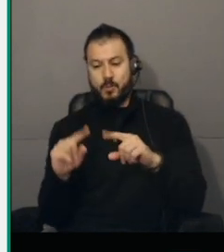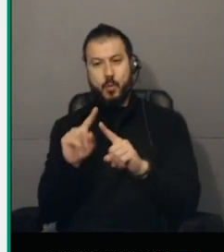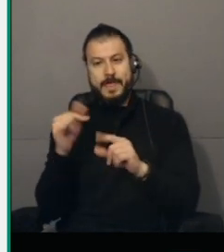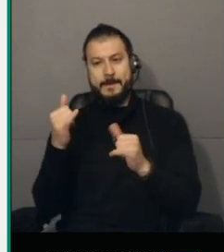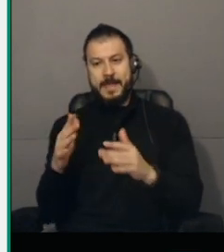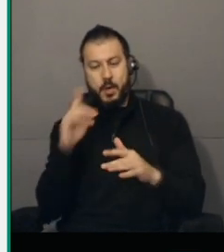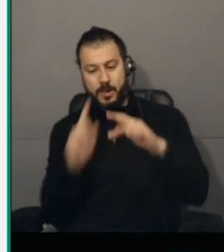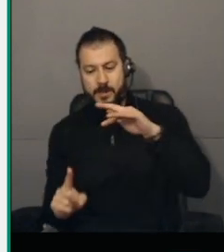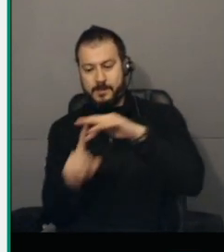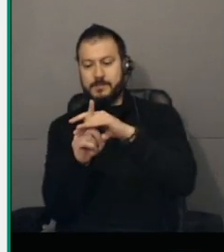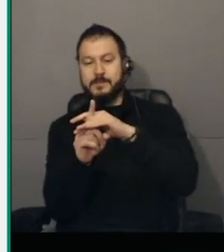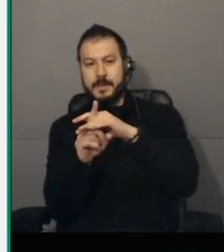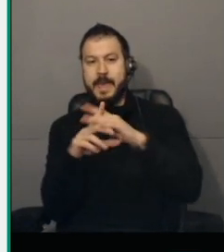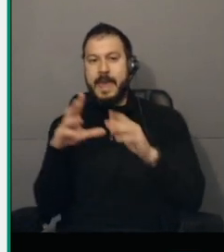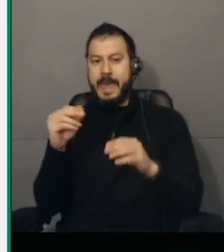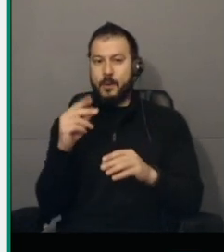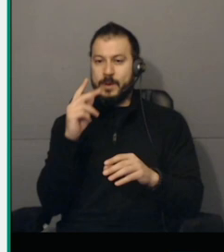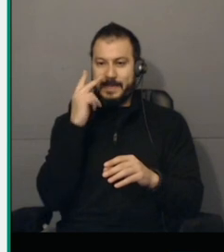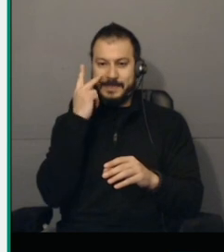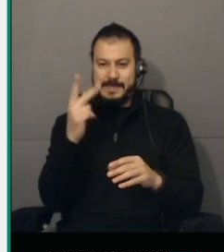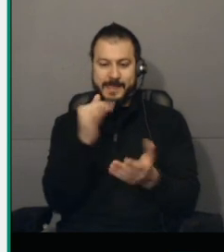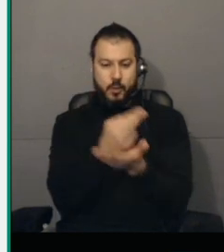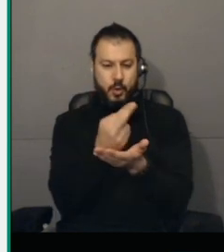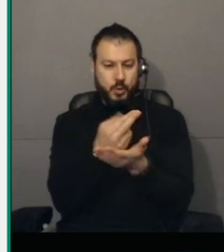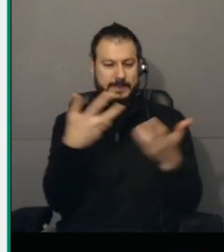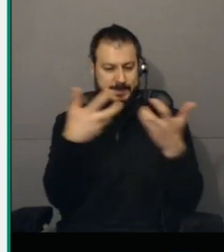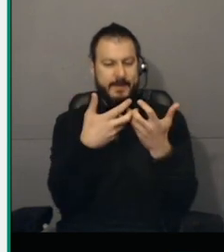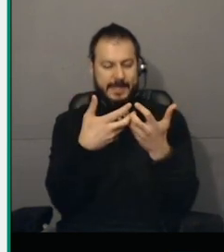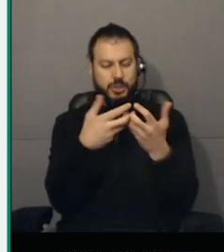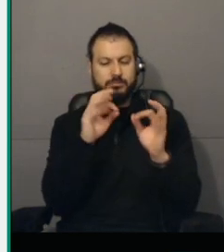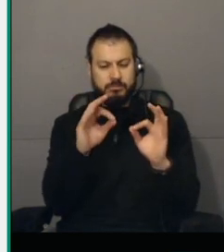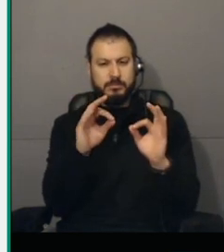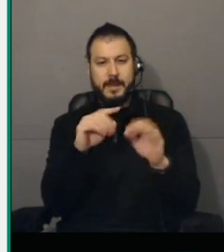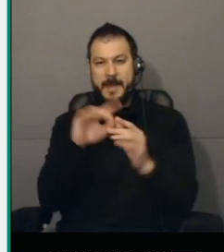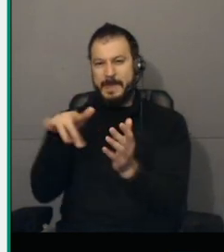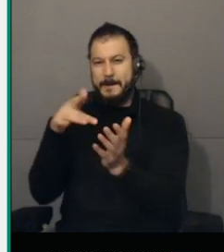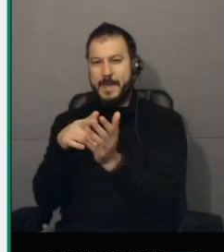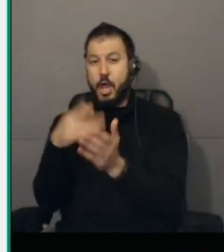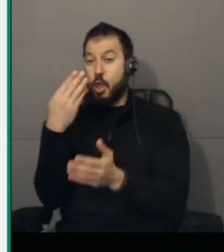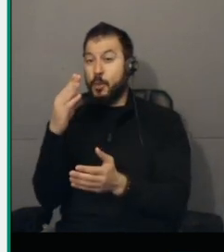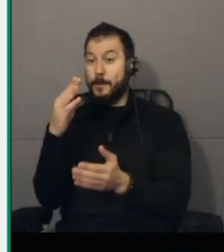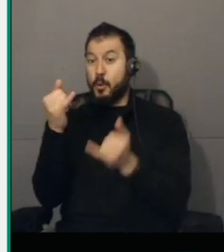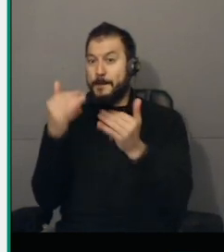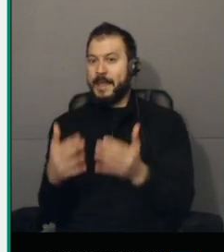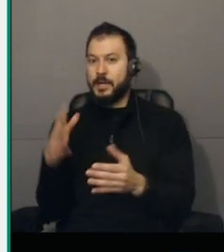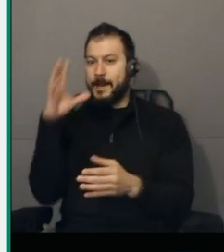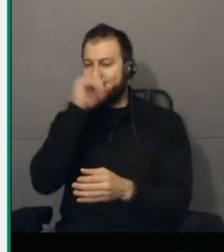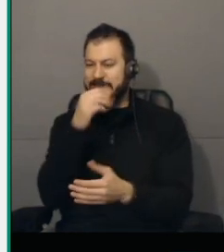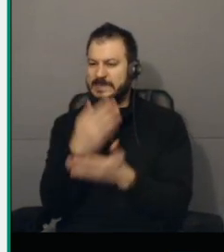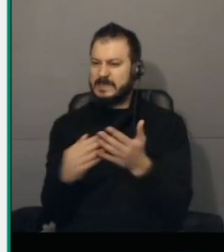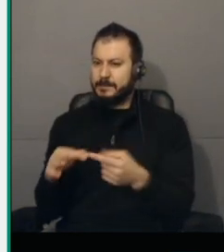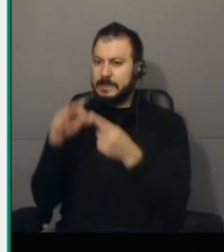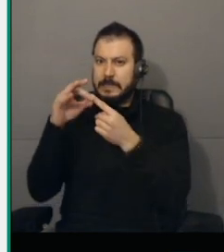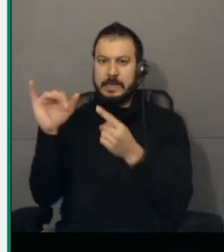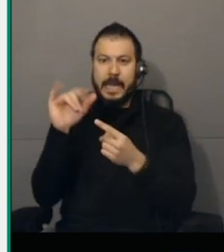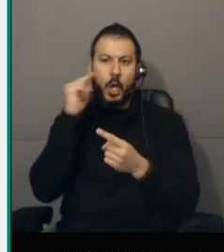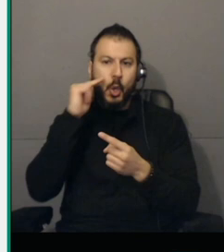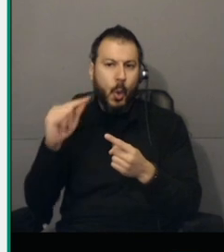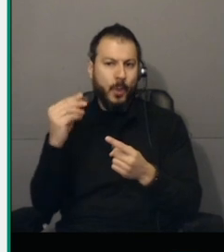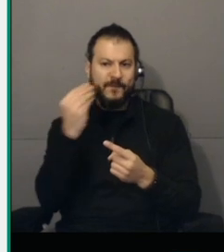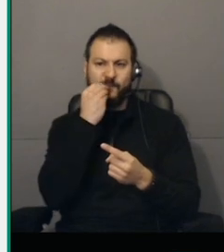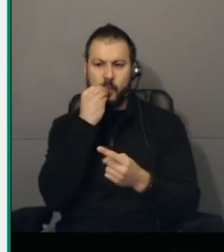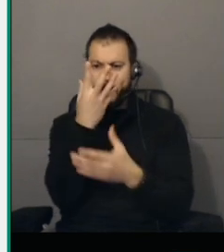icons within that circle match what we expect to see. In the middle, however, the blue player is missing key resources, like gold and